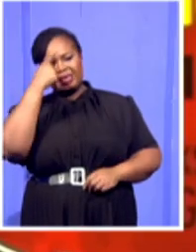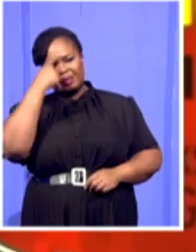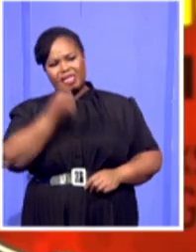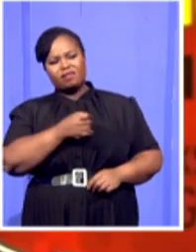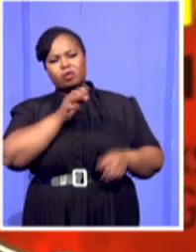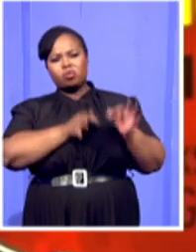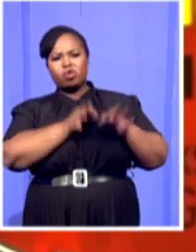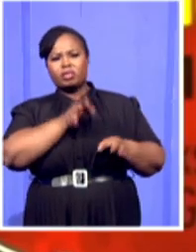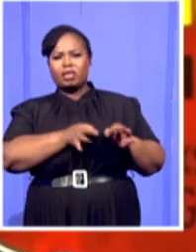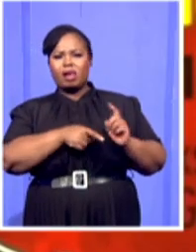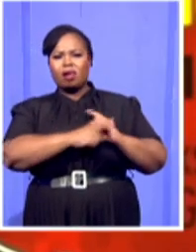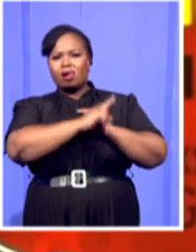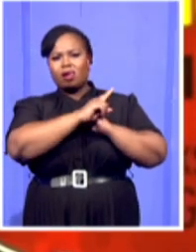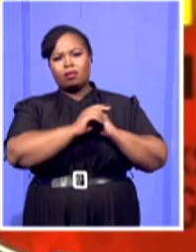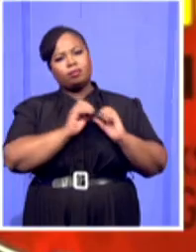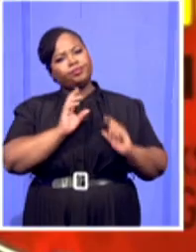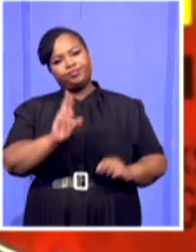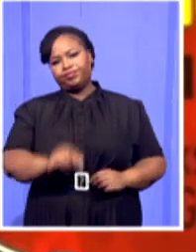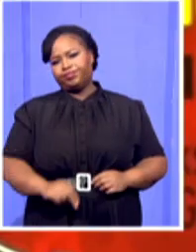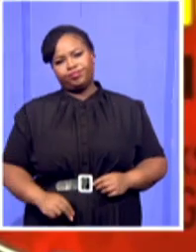It cannot be.